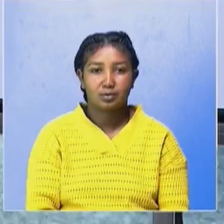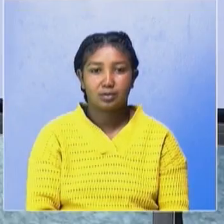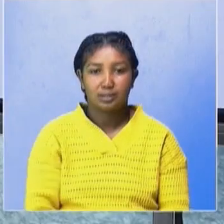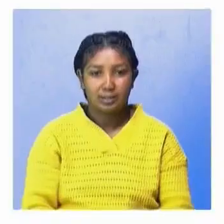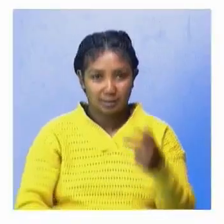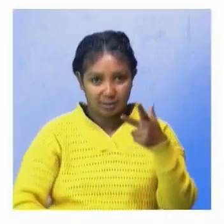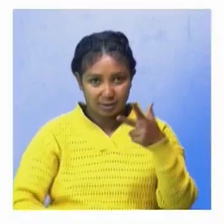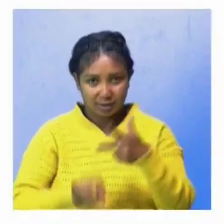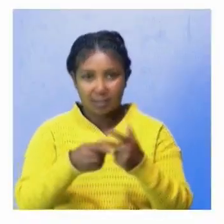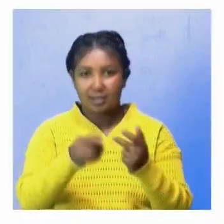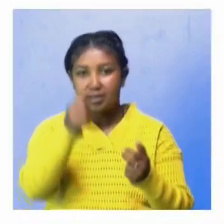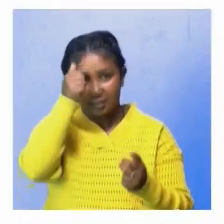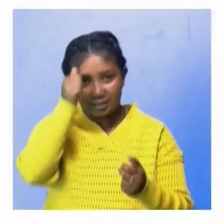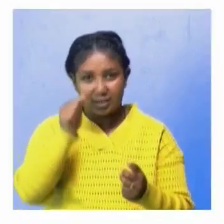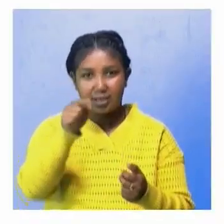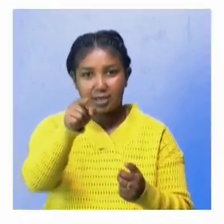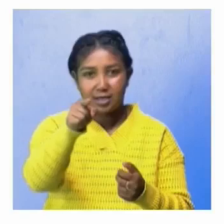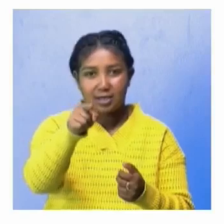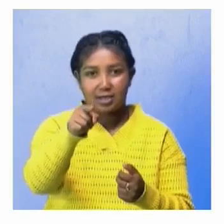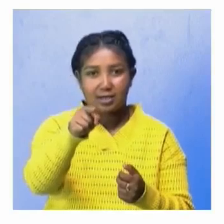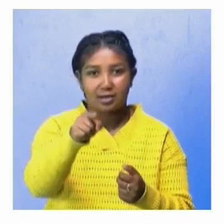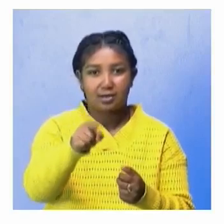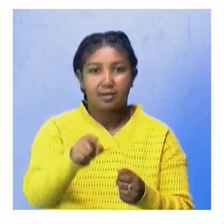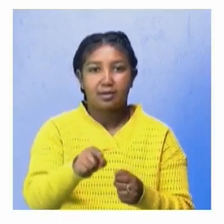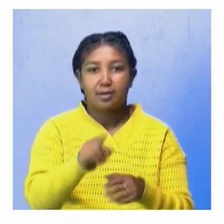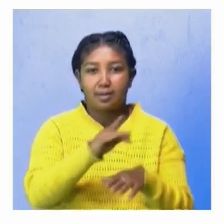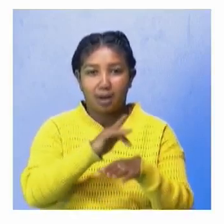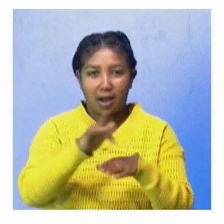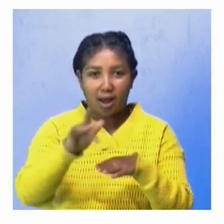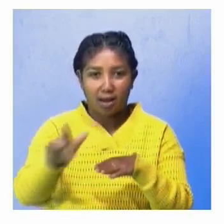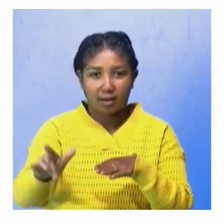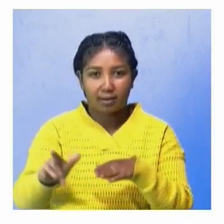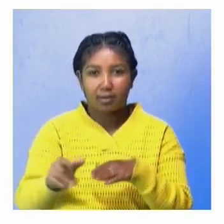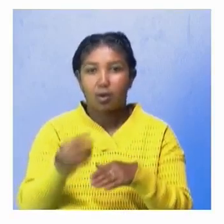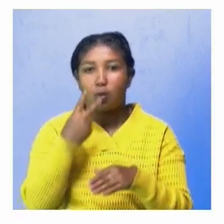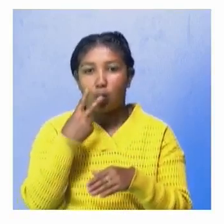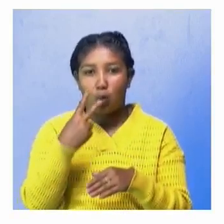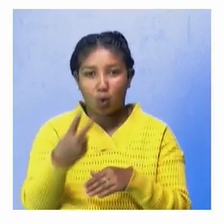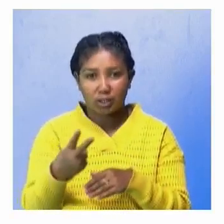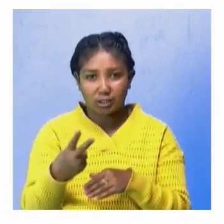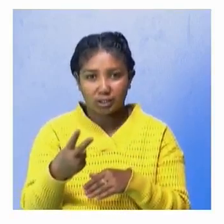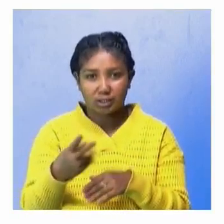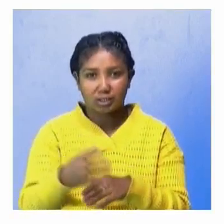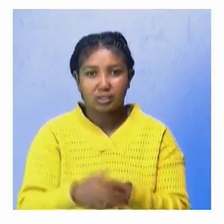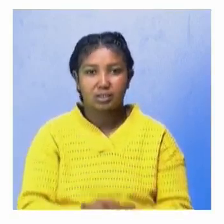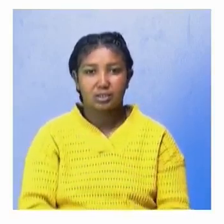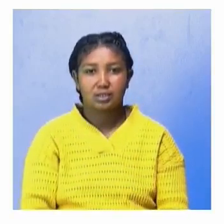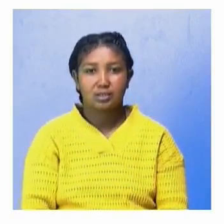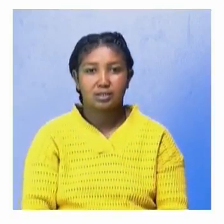3. He blank watch